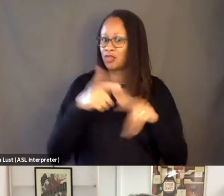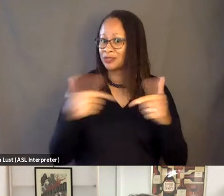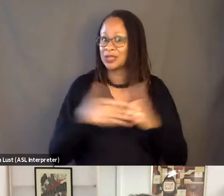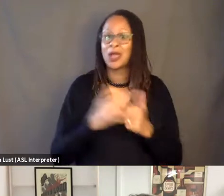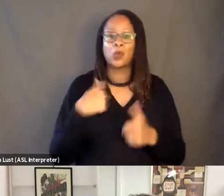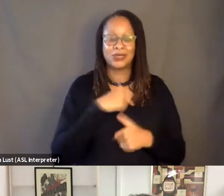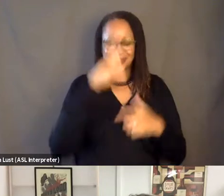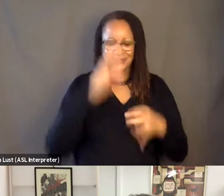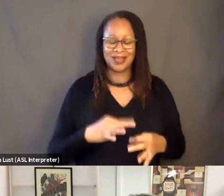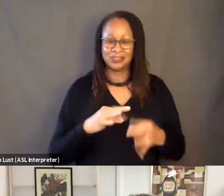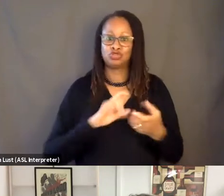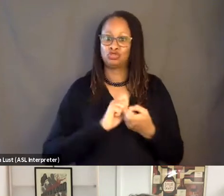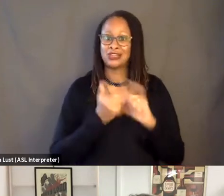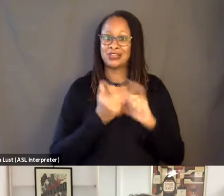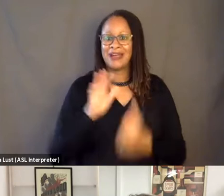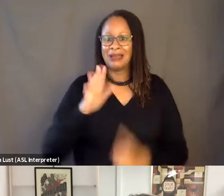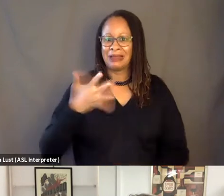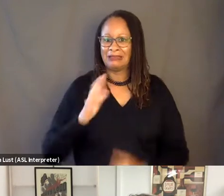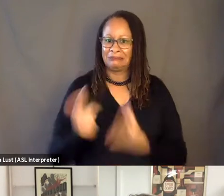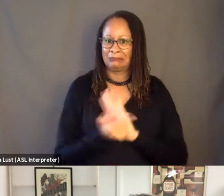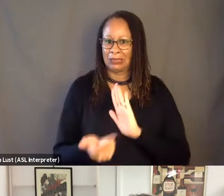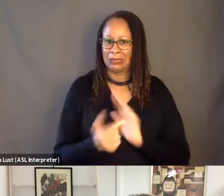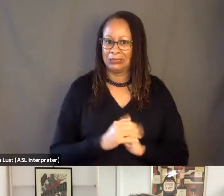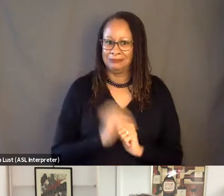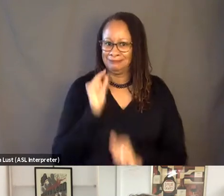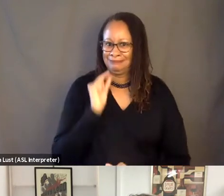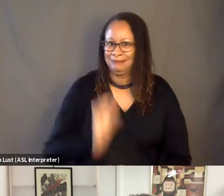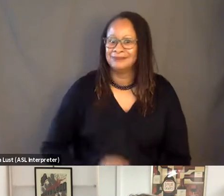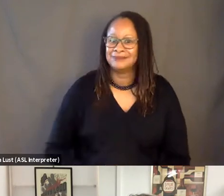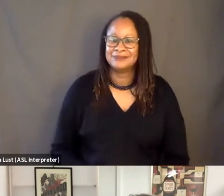it, kind of illegally, just on